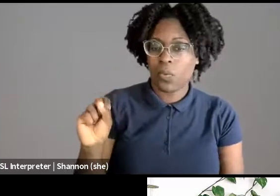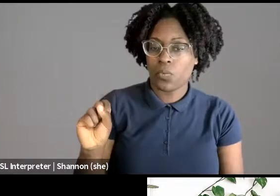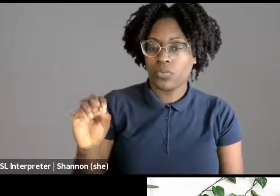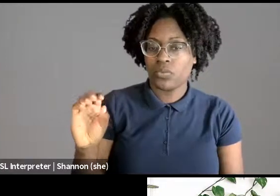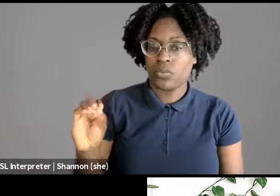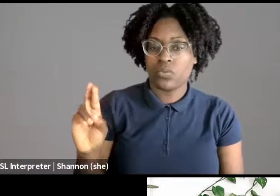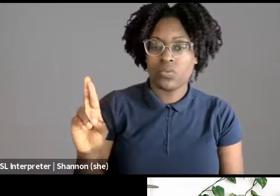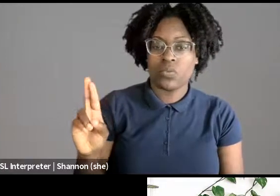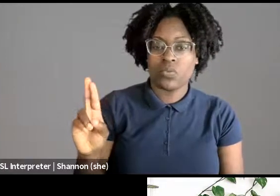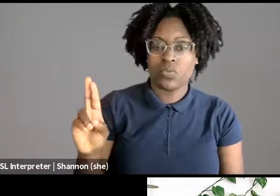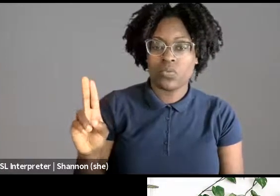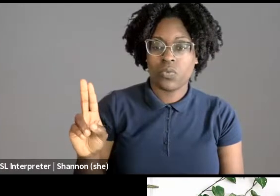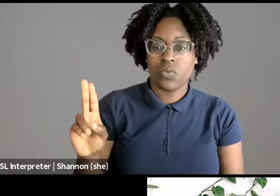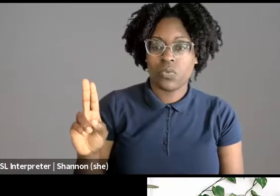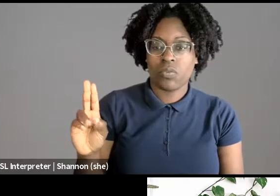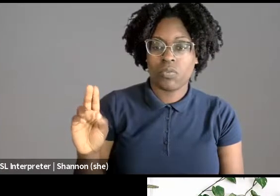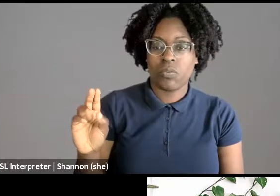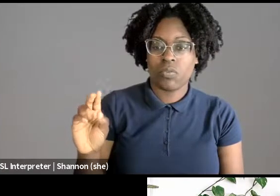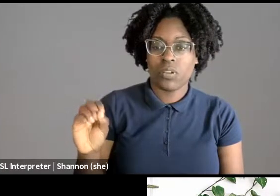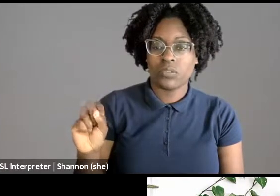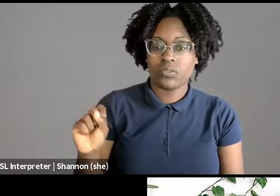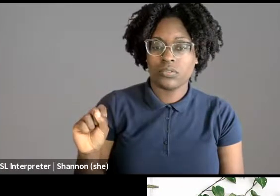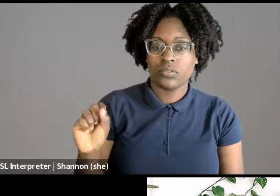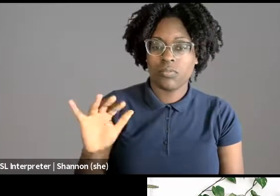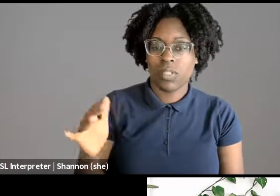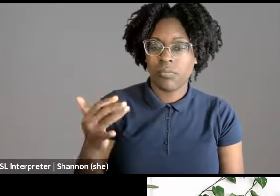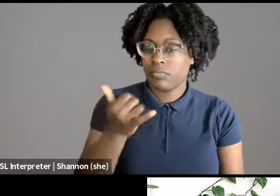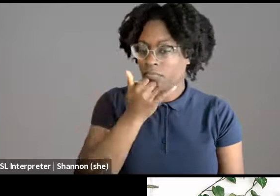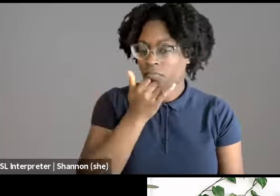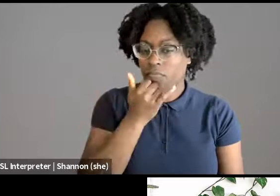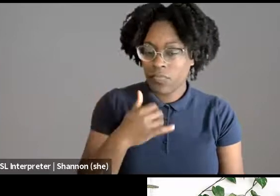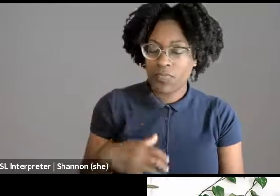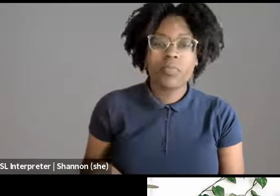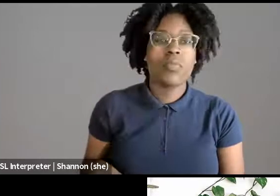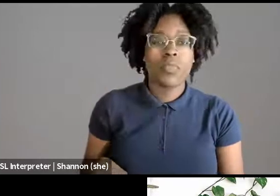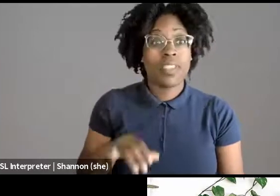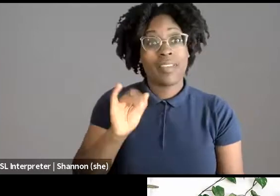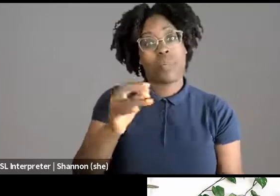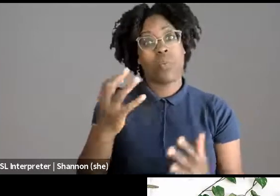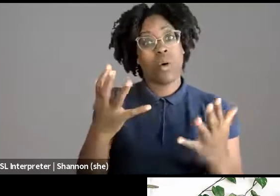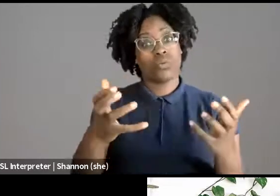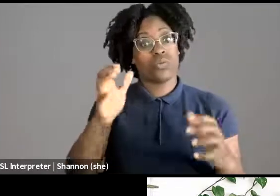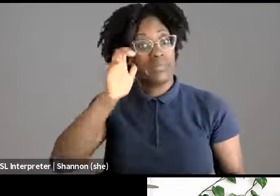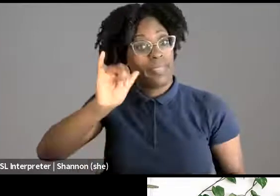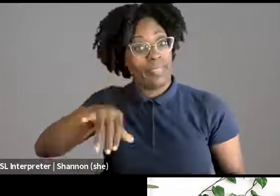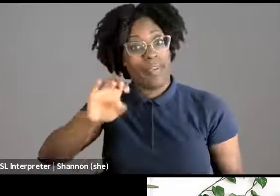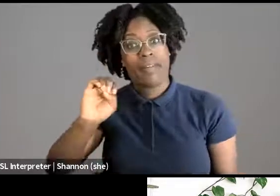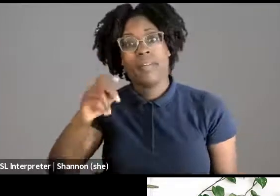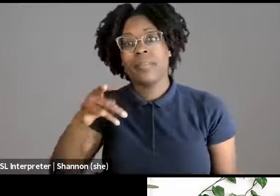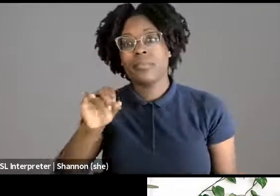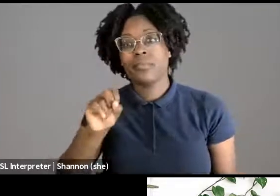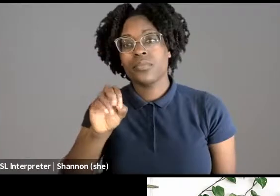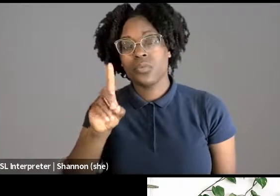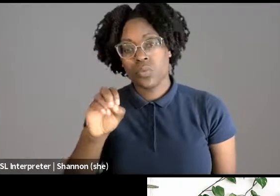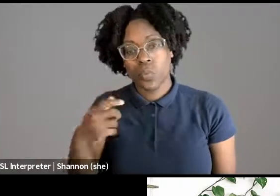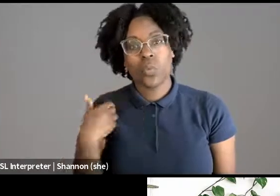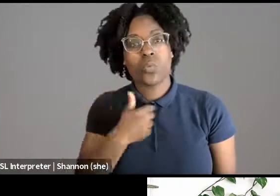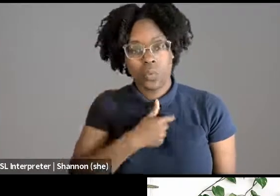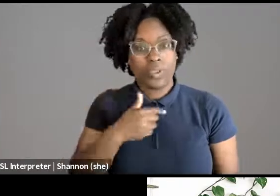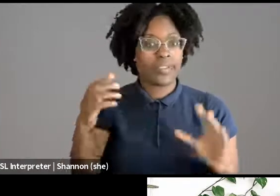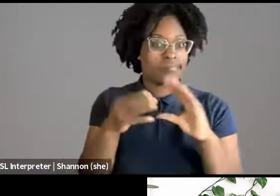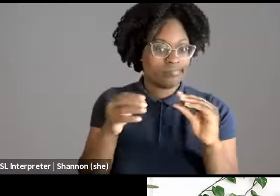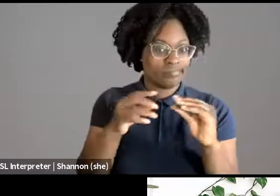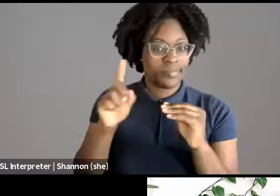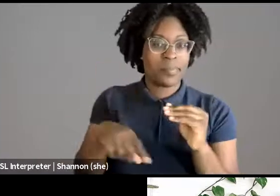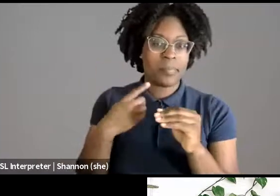listen to that episode, we talked specifically about Indigenous allyship for Indigenous